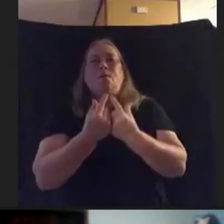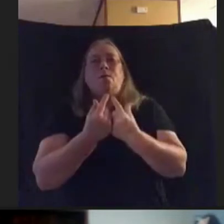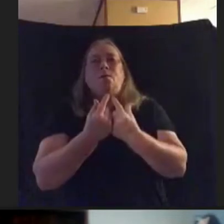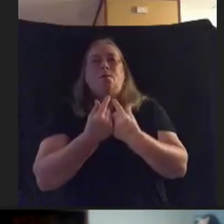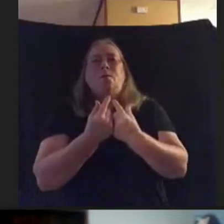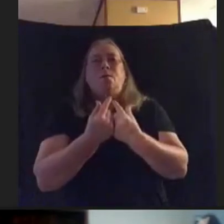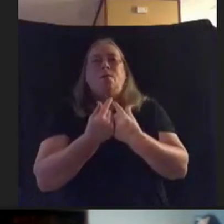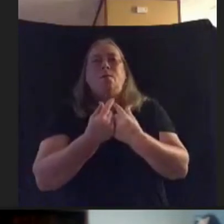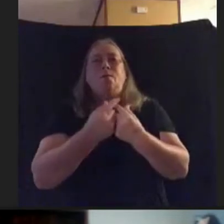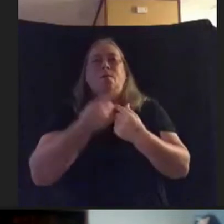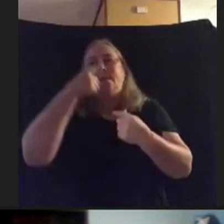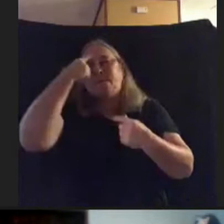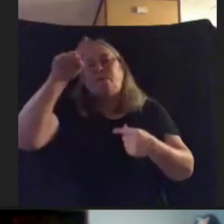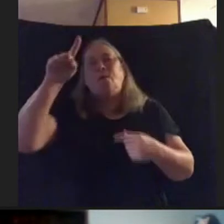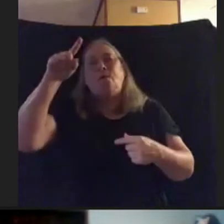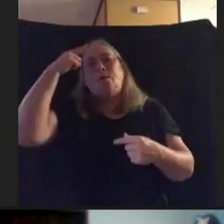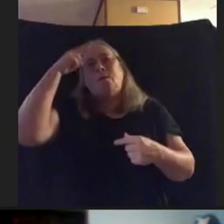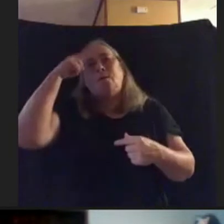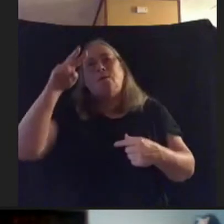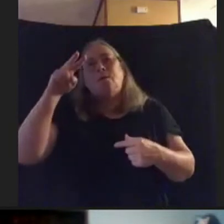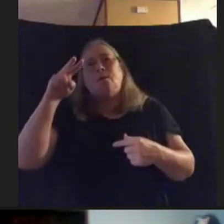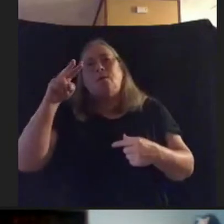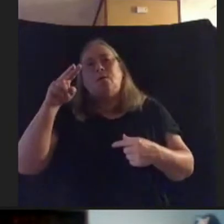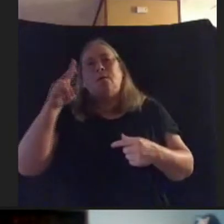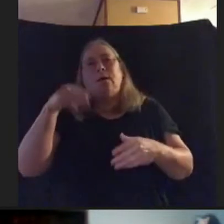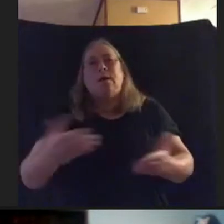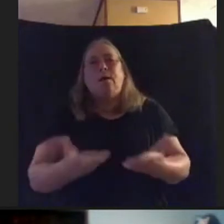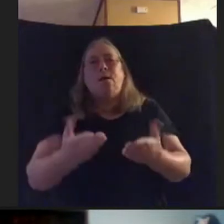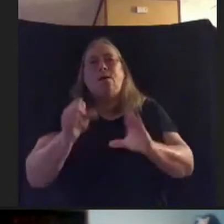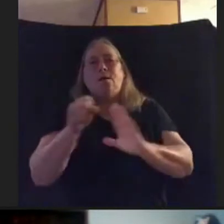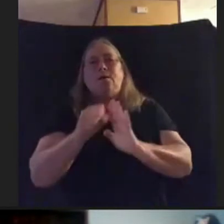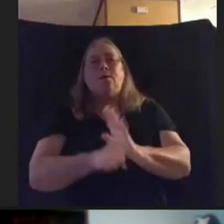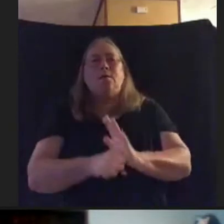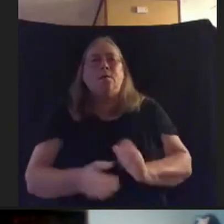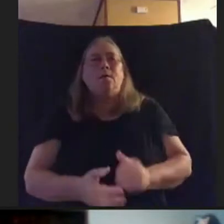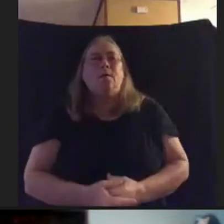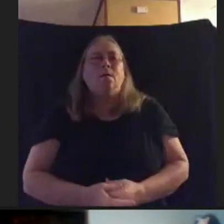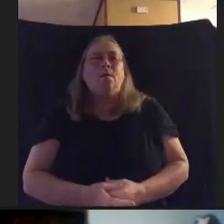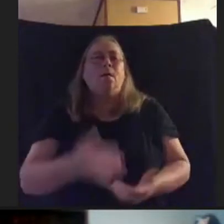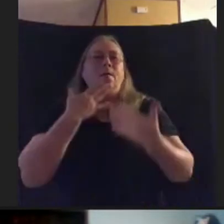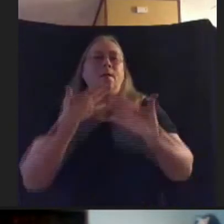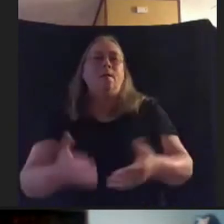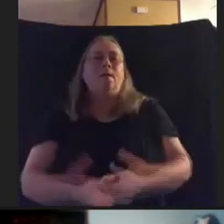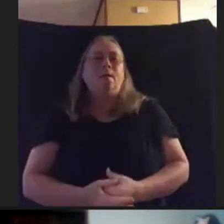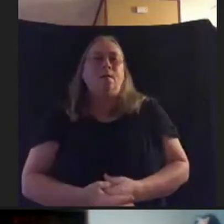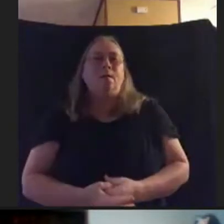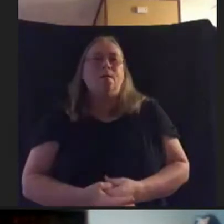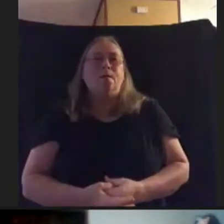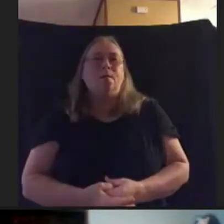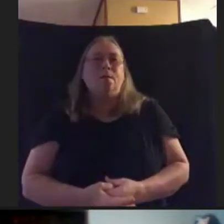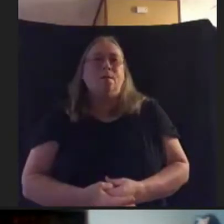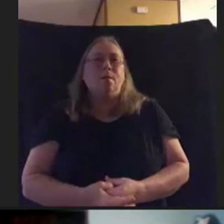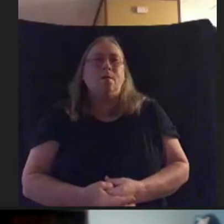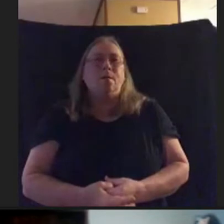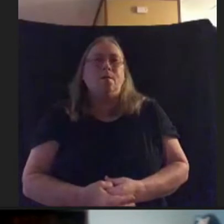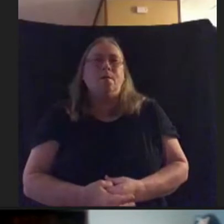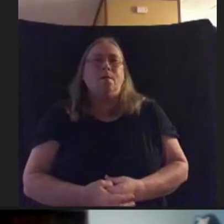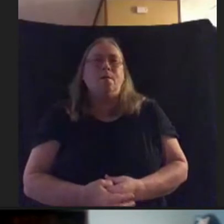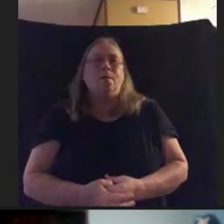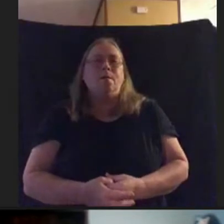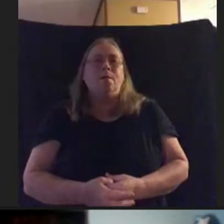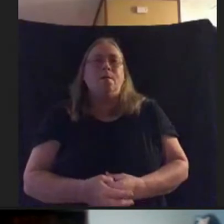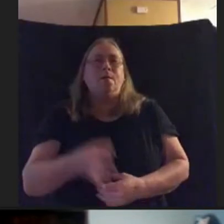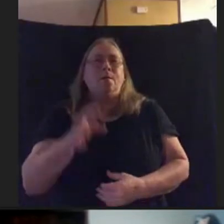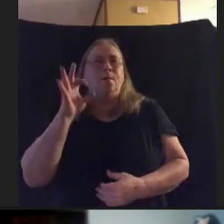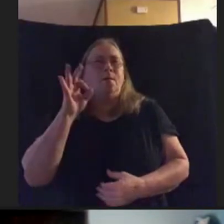Hispanic folks, or people who are not born in the United States. Okay, thank you. Tess Frazier, Warren County